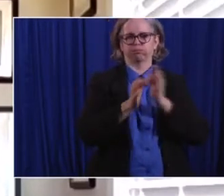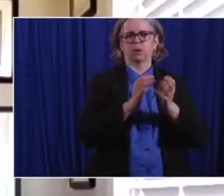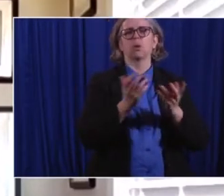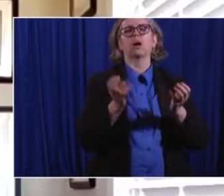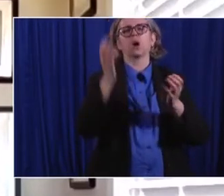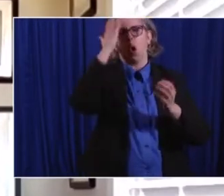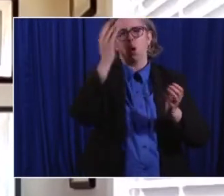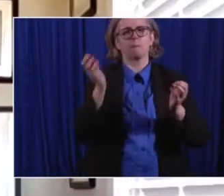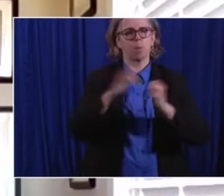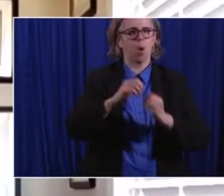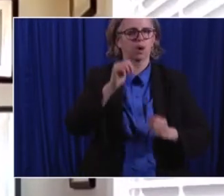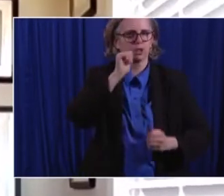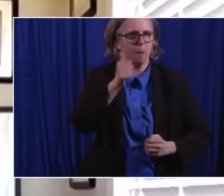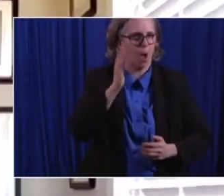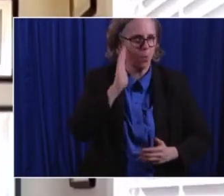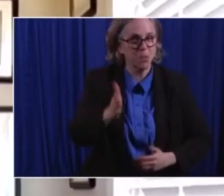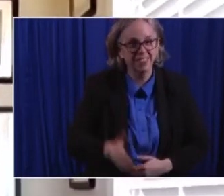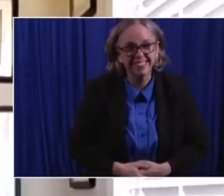with.